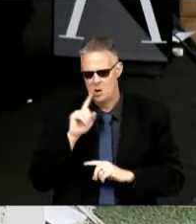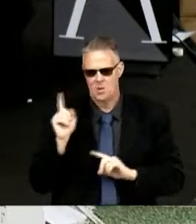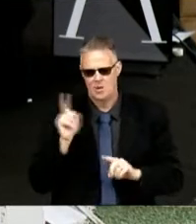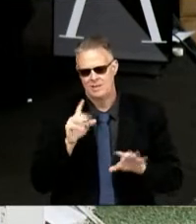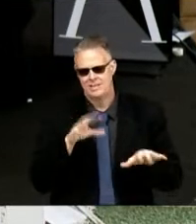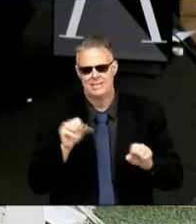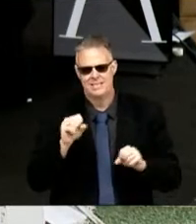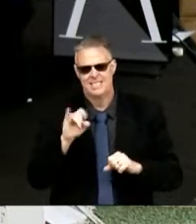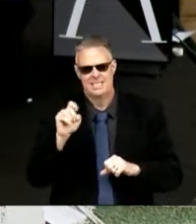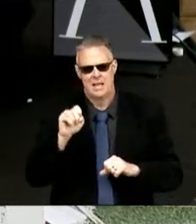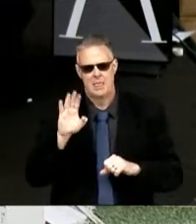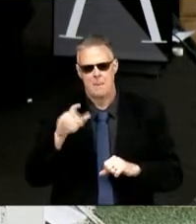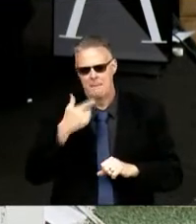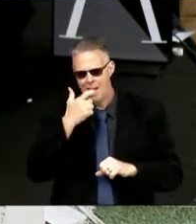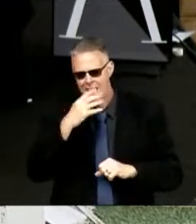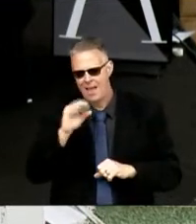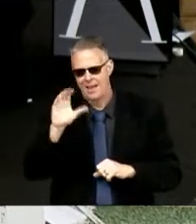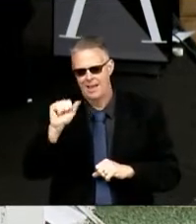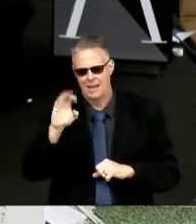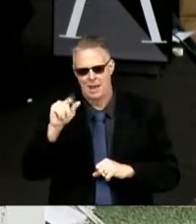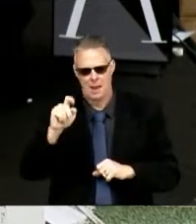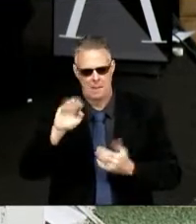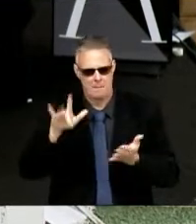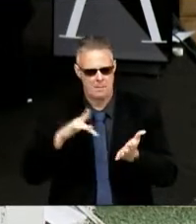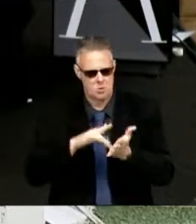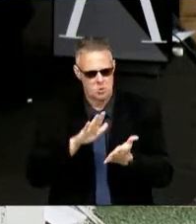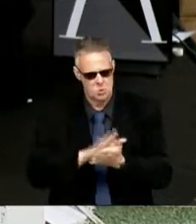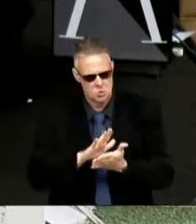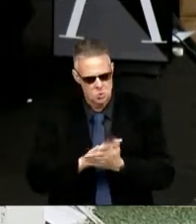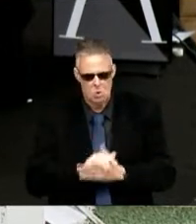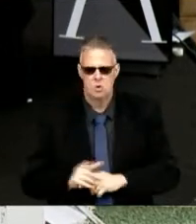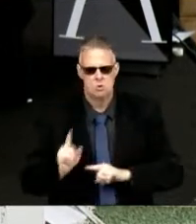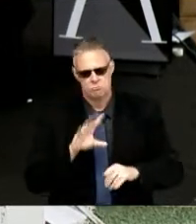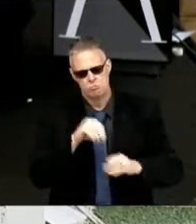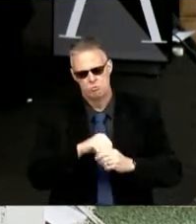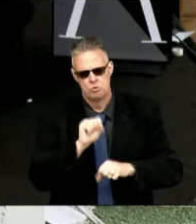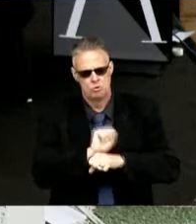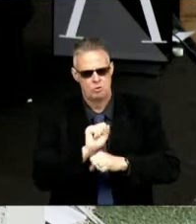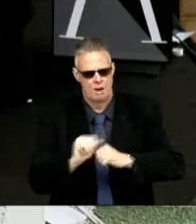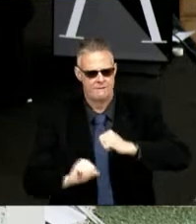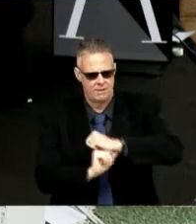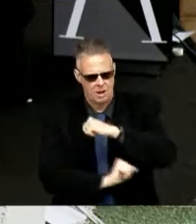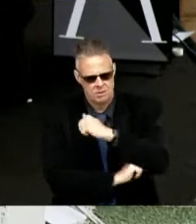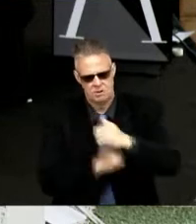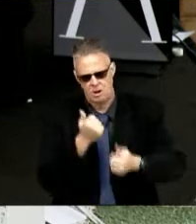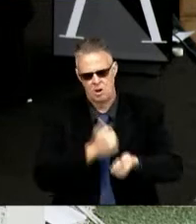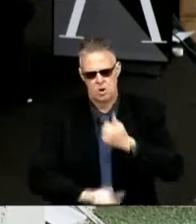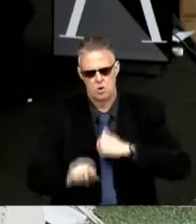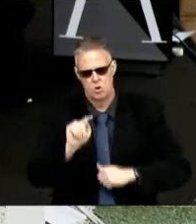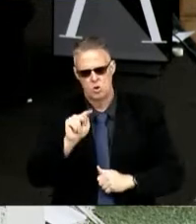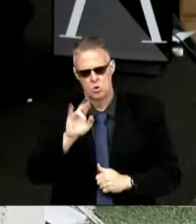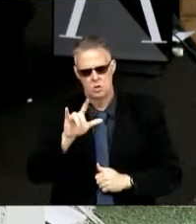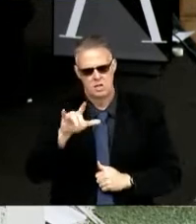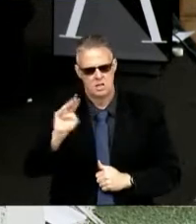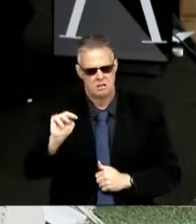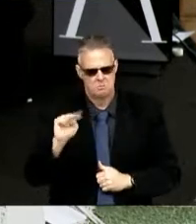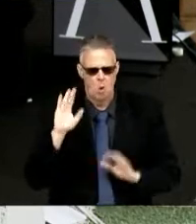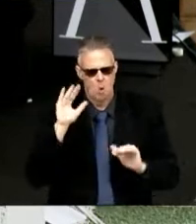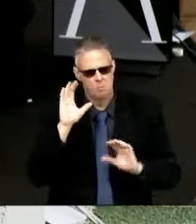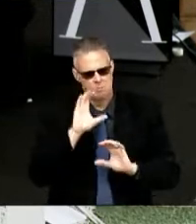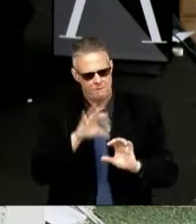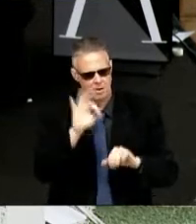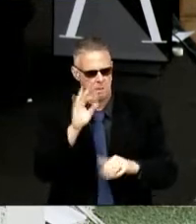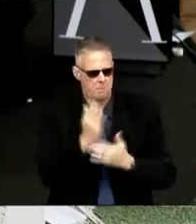Seize the Bagel and Cascade Middle School. He is participating in the Job Foundations program through Trillium and hopes to find a part-time job through